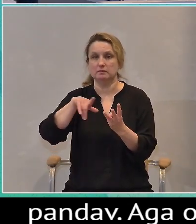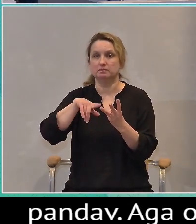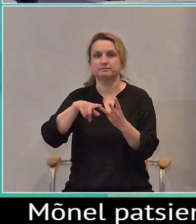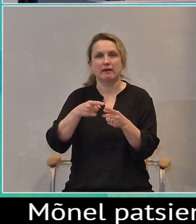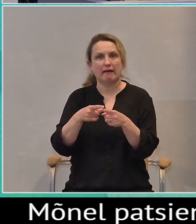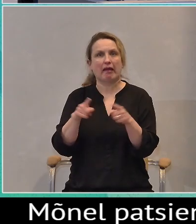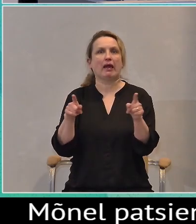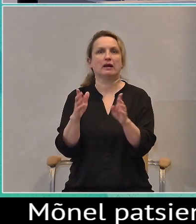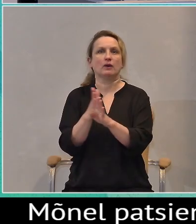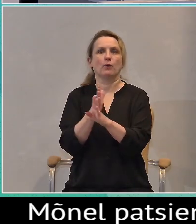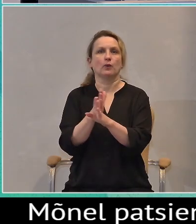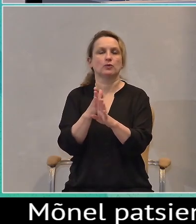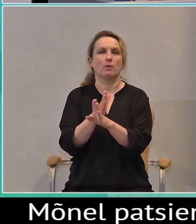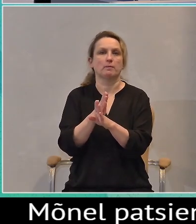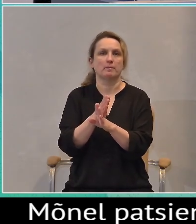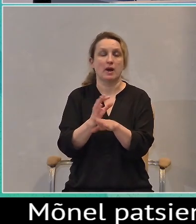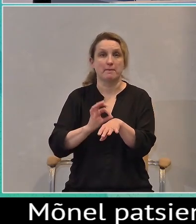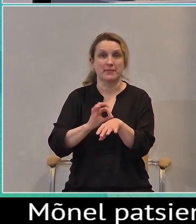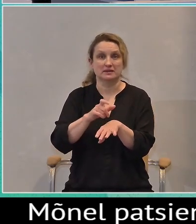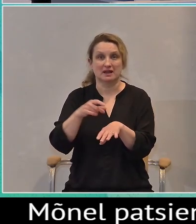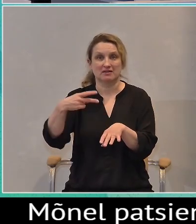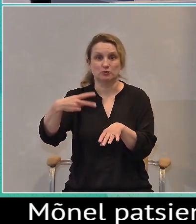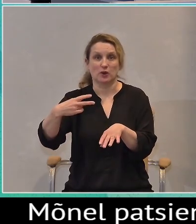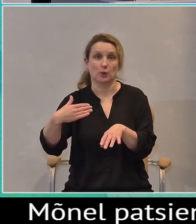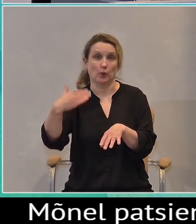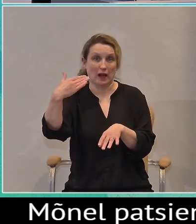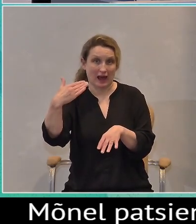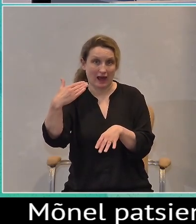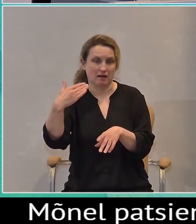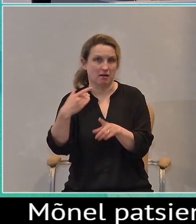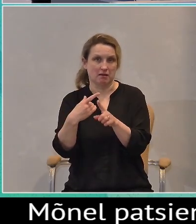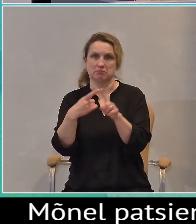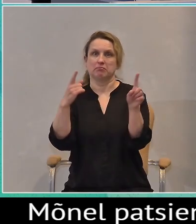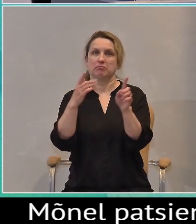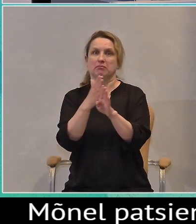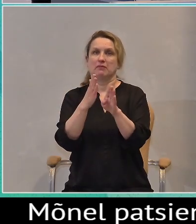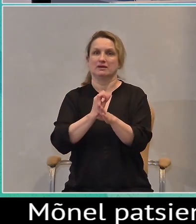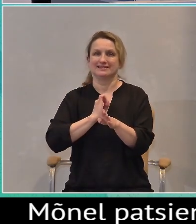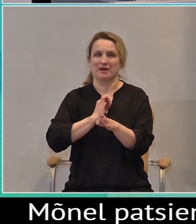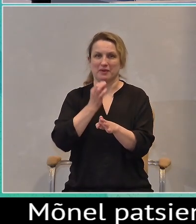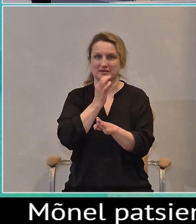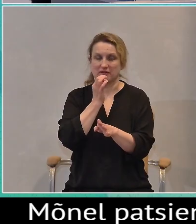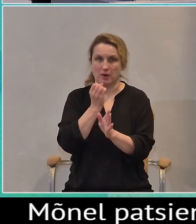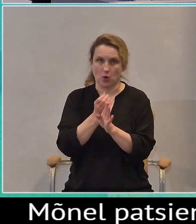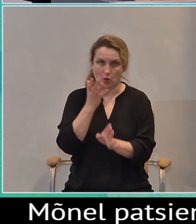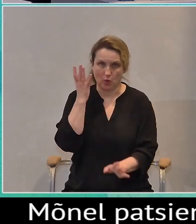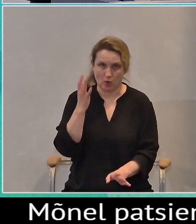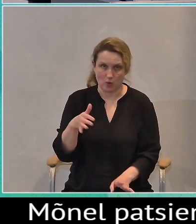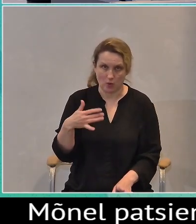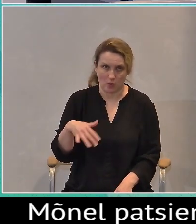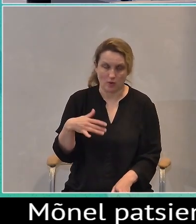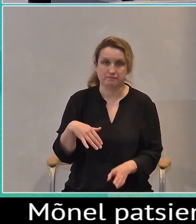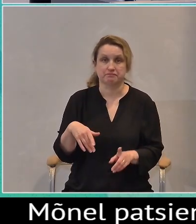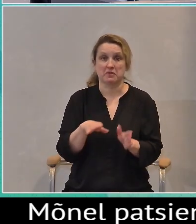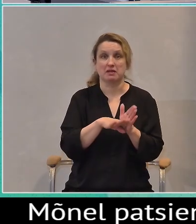needing a drug for whom the funding threshold is also higher than normal, than the